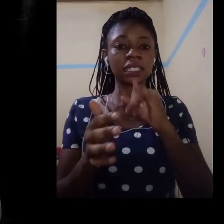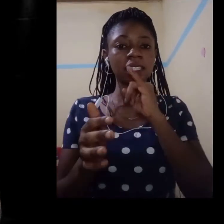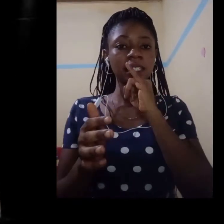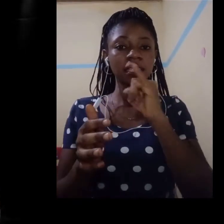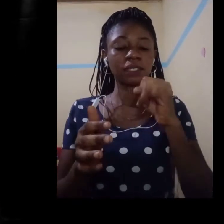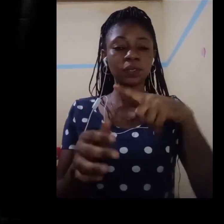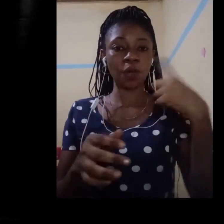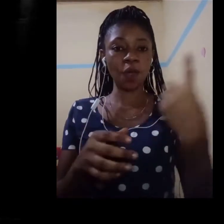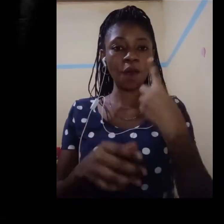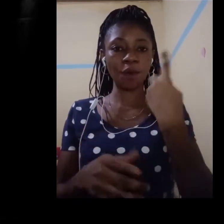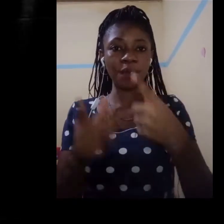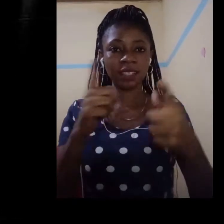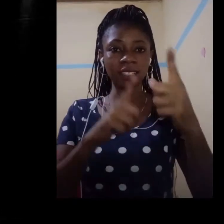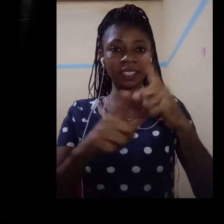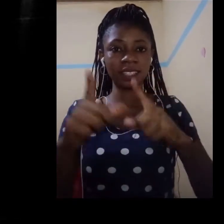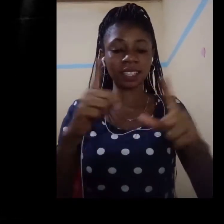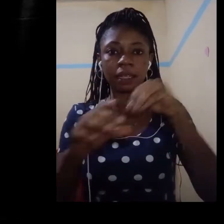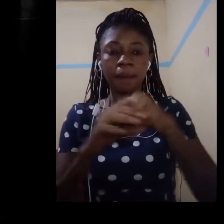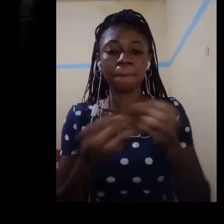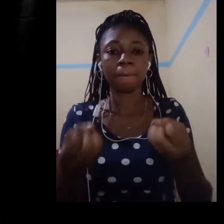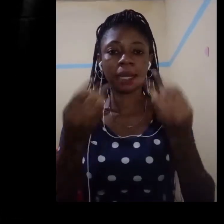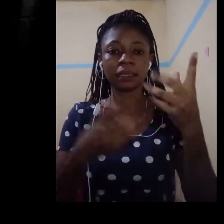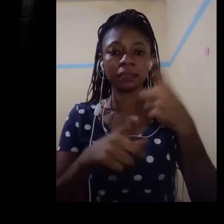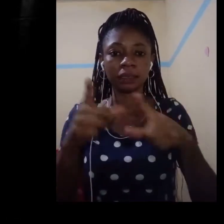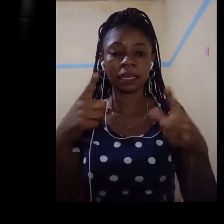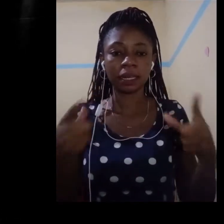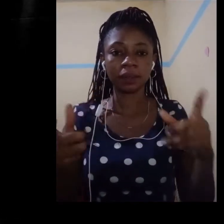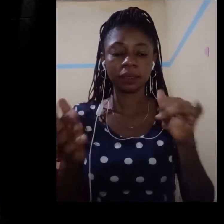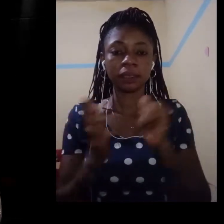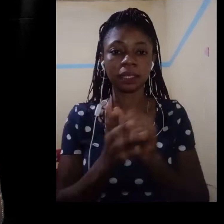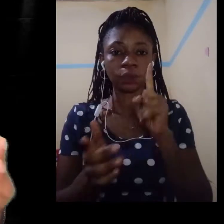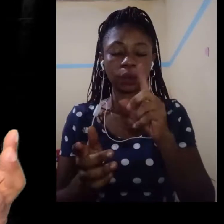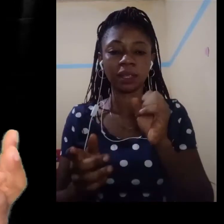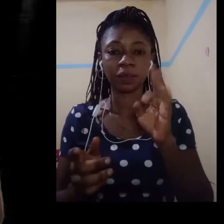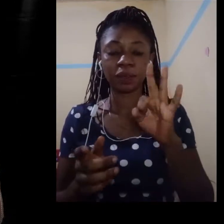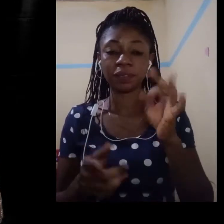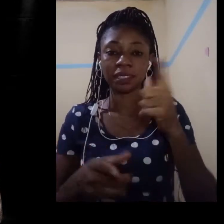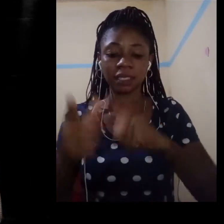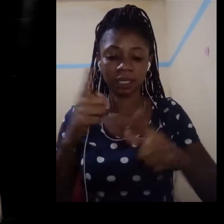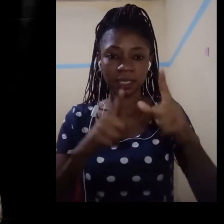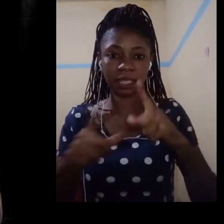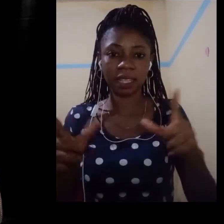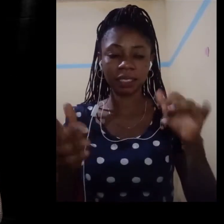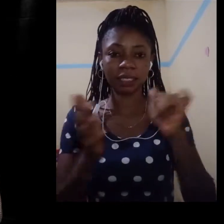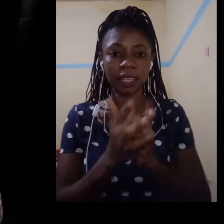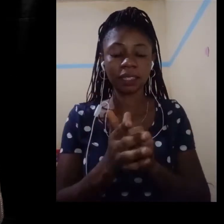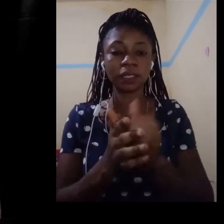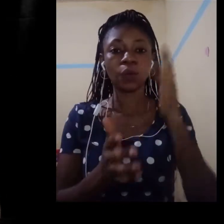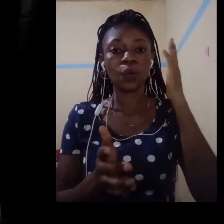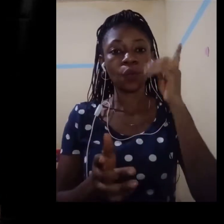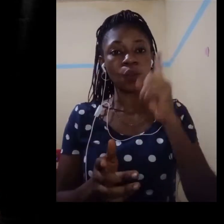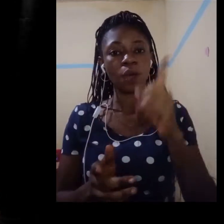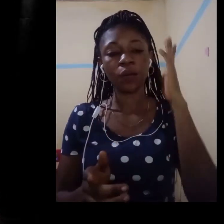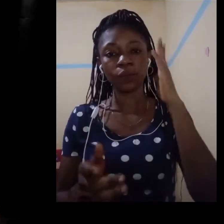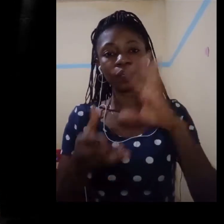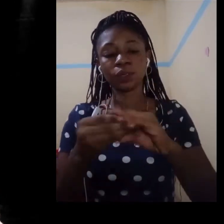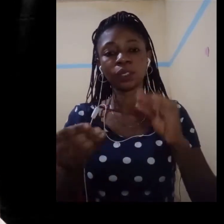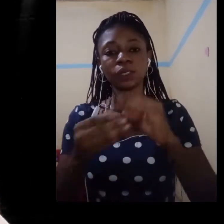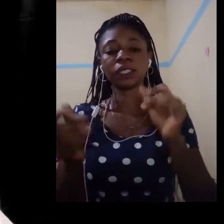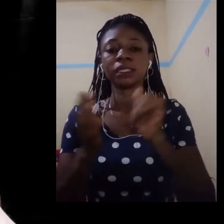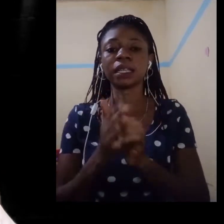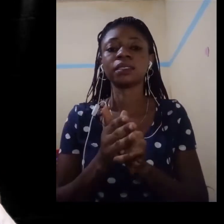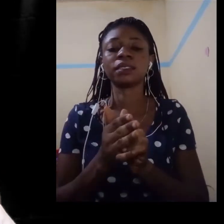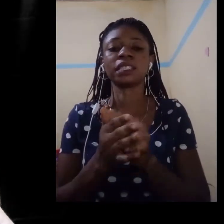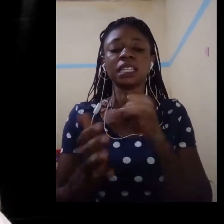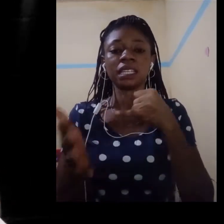of time is often signed in many sign languages. This is one of the signs that one could say